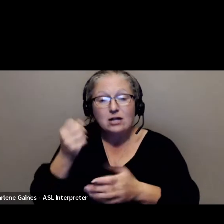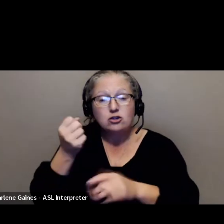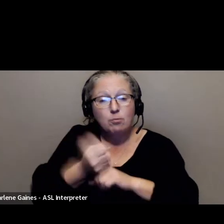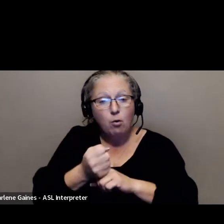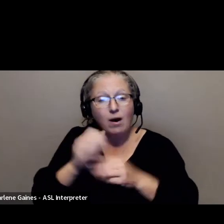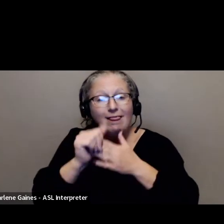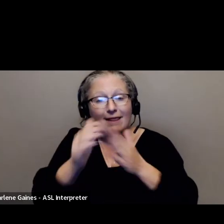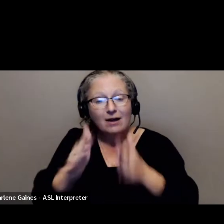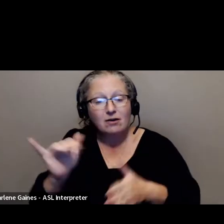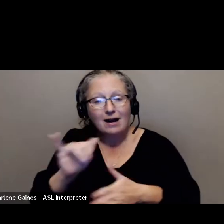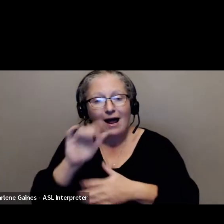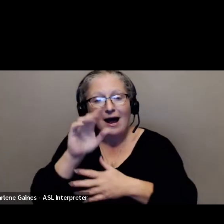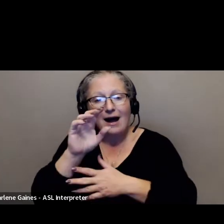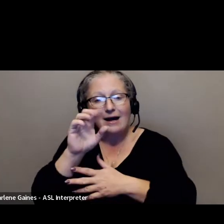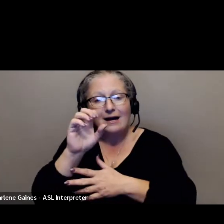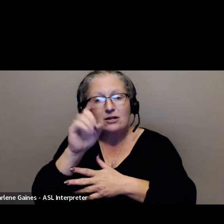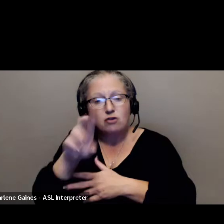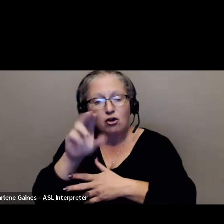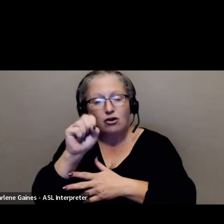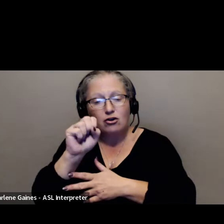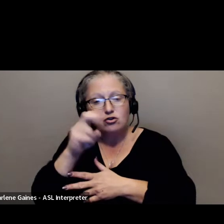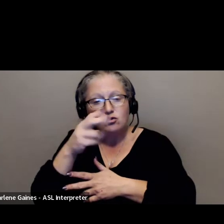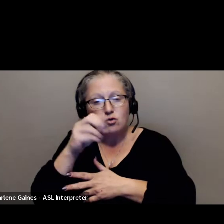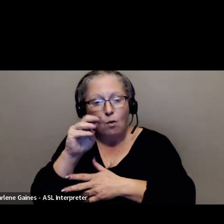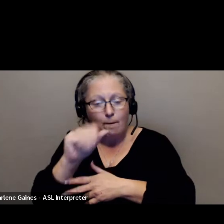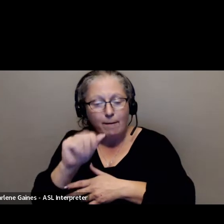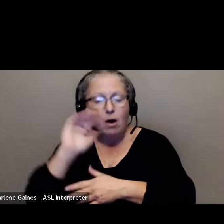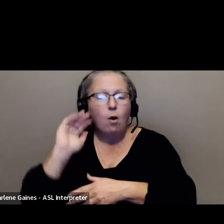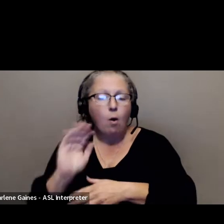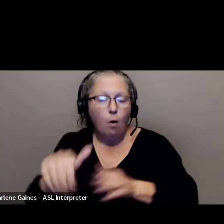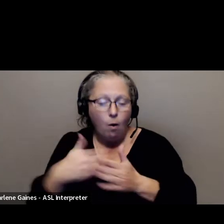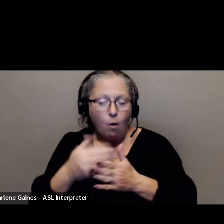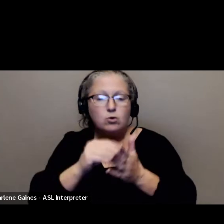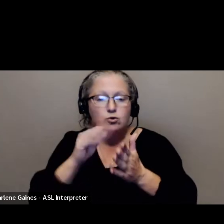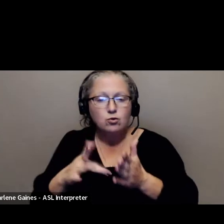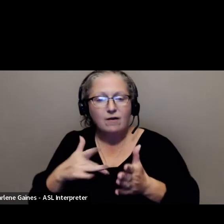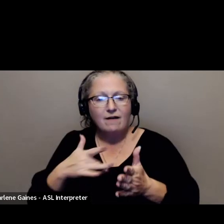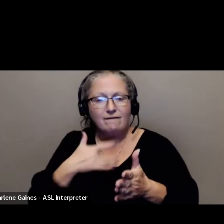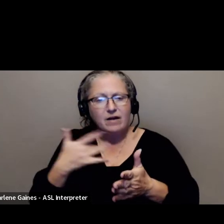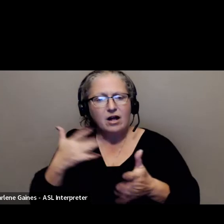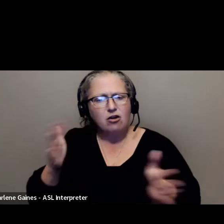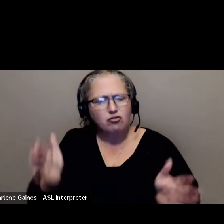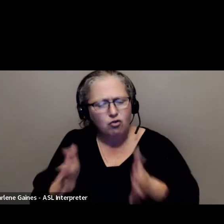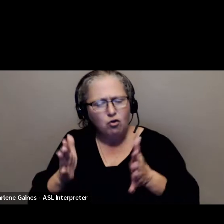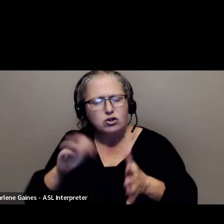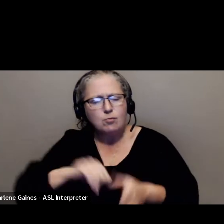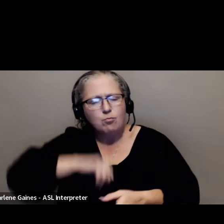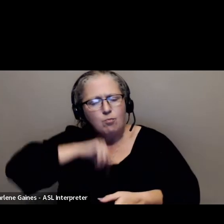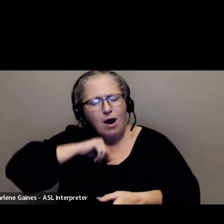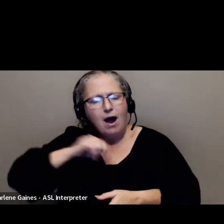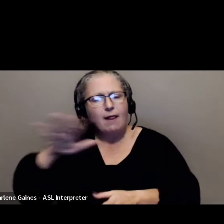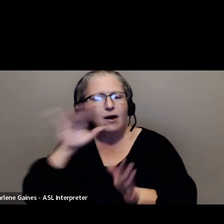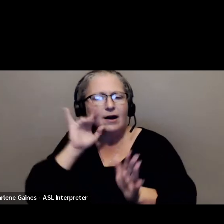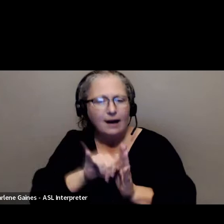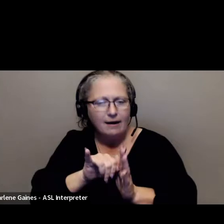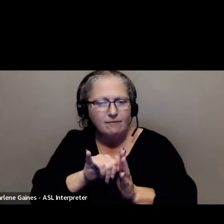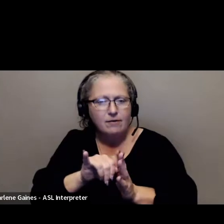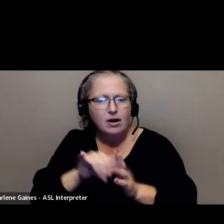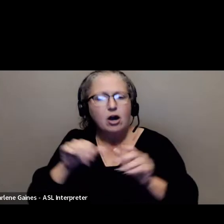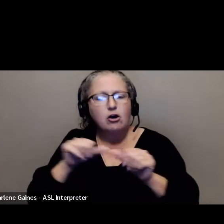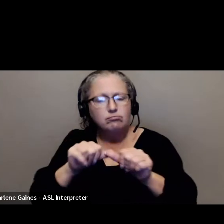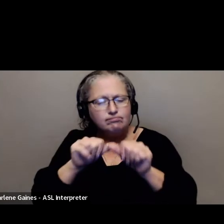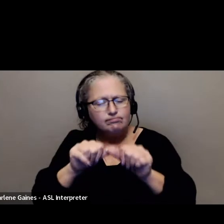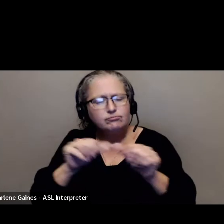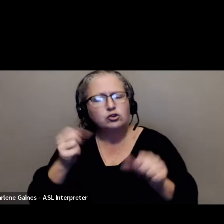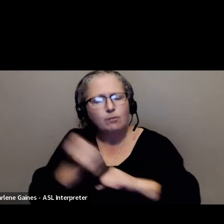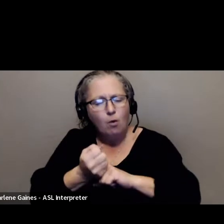leaders such as Dr. Samia Shoman that all our students can feel encouraged and proud of their identities. I urge you to continue supporting this